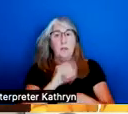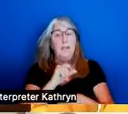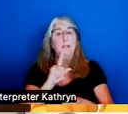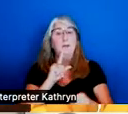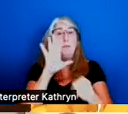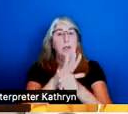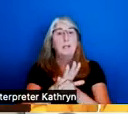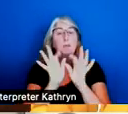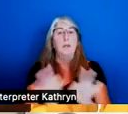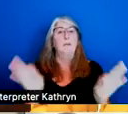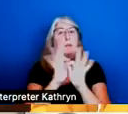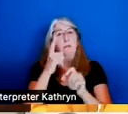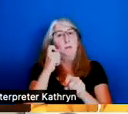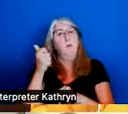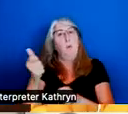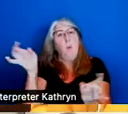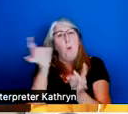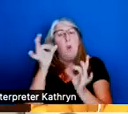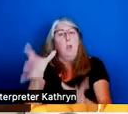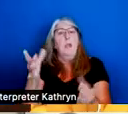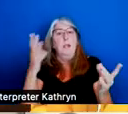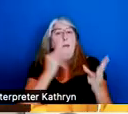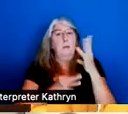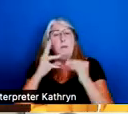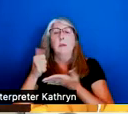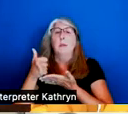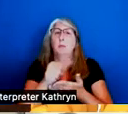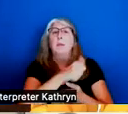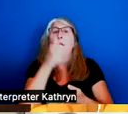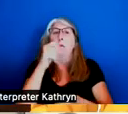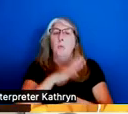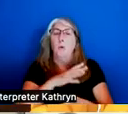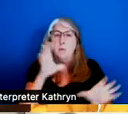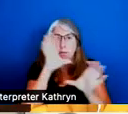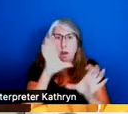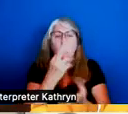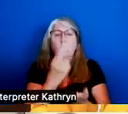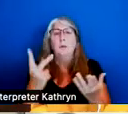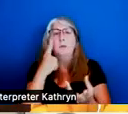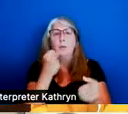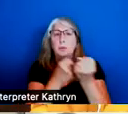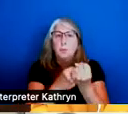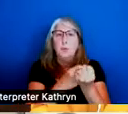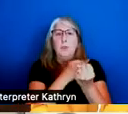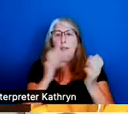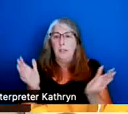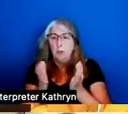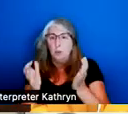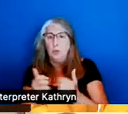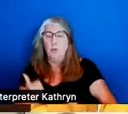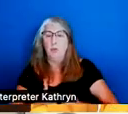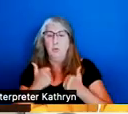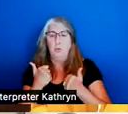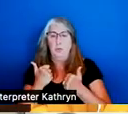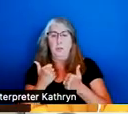out of her own tragic experience by helping women find the resources, support, and courage to live their